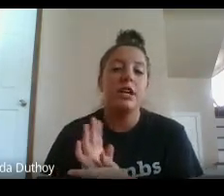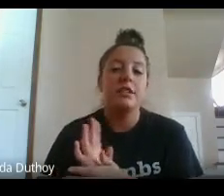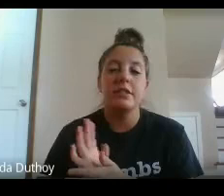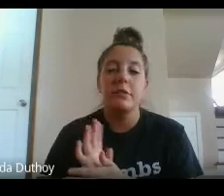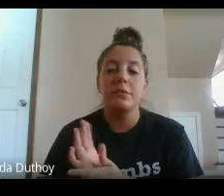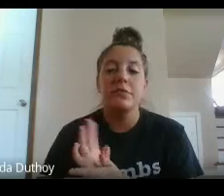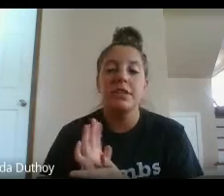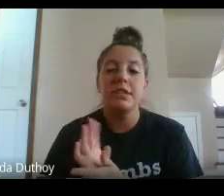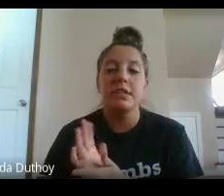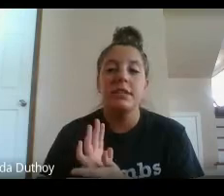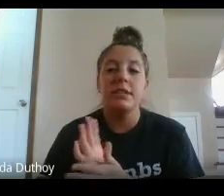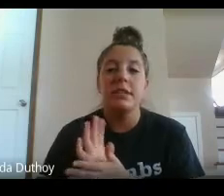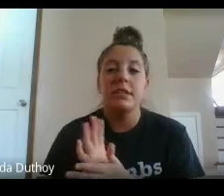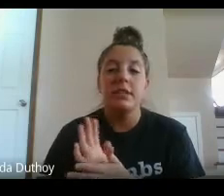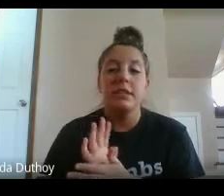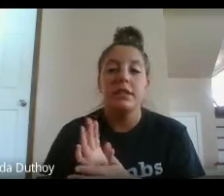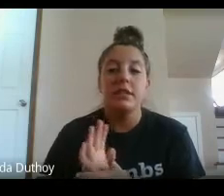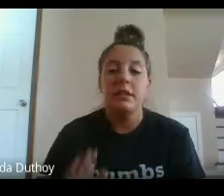old projectors from the movies.